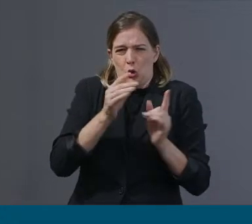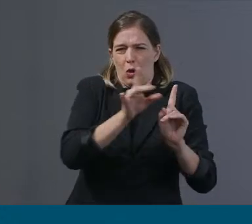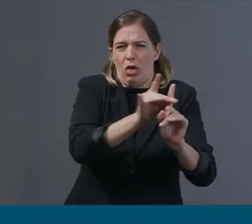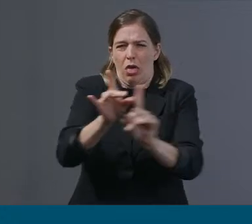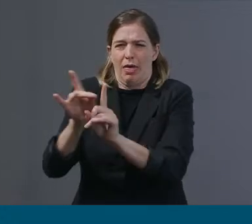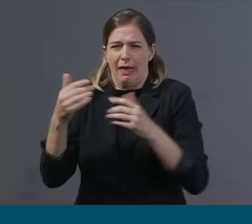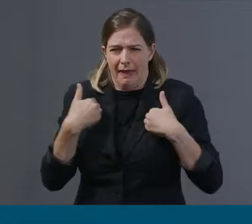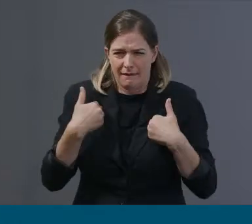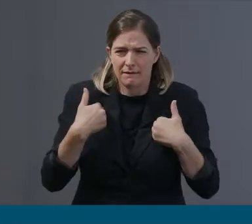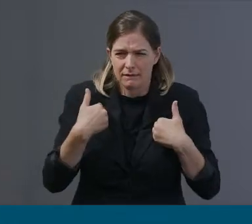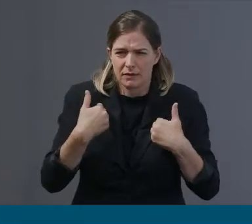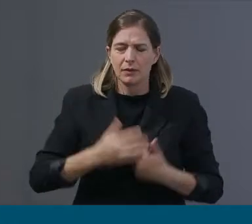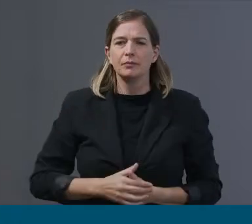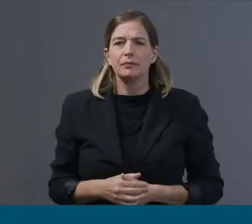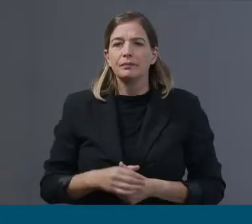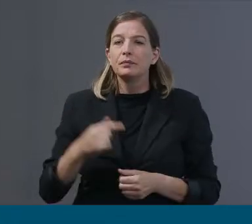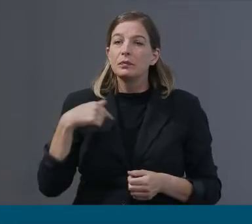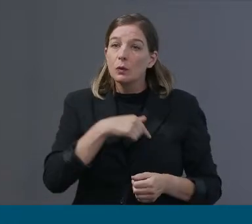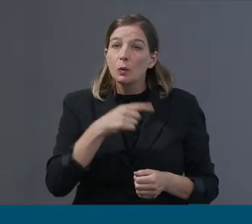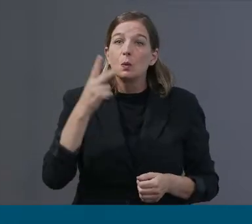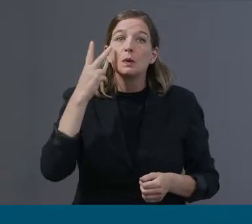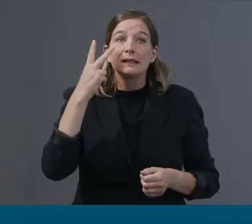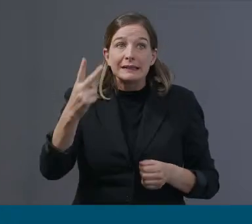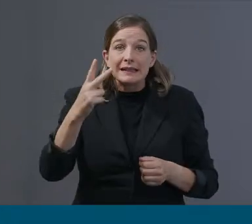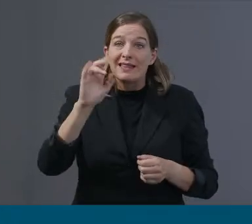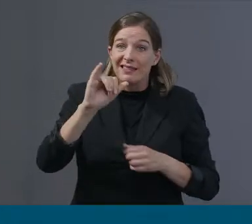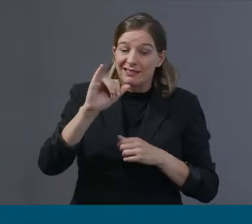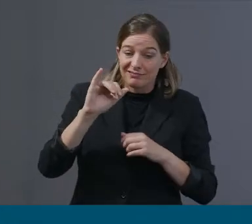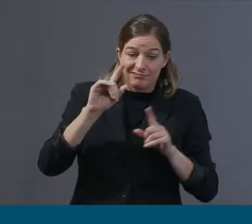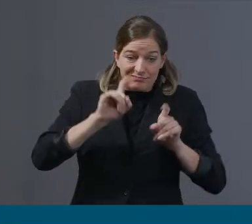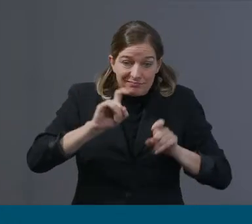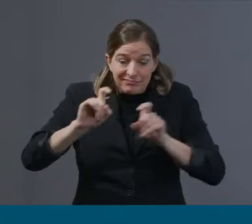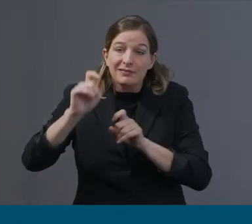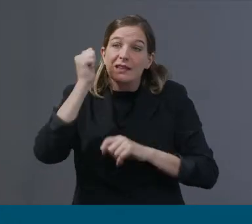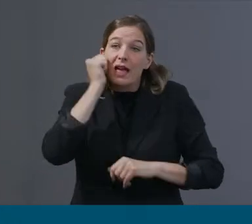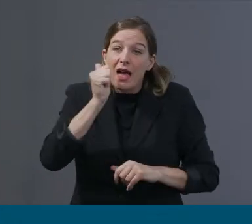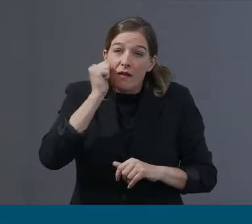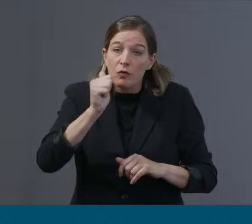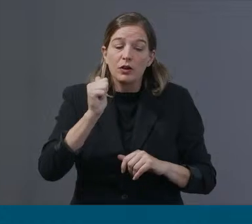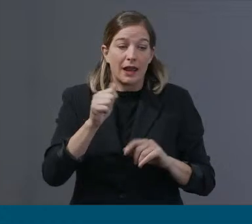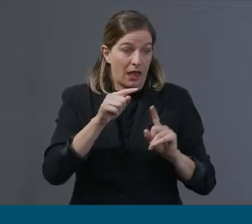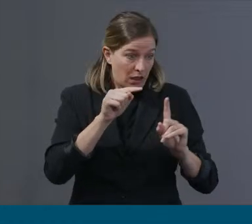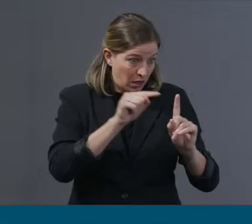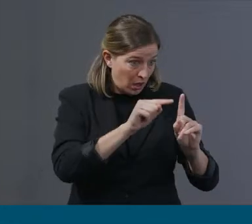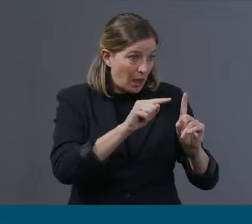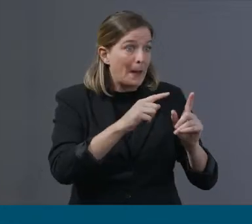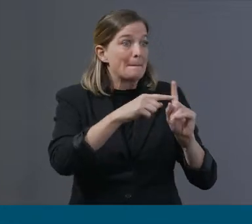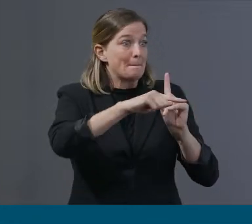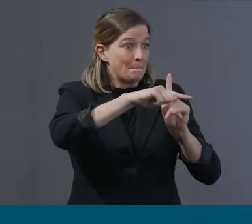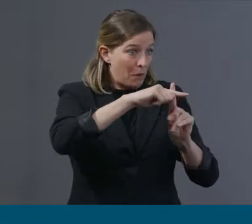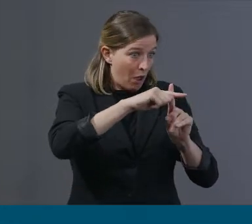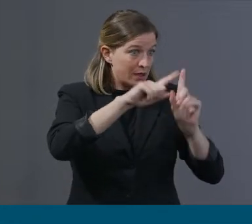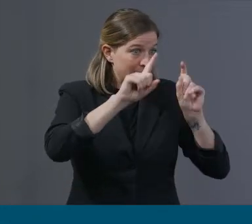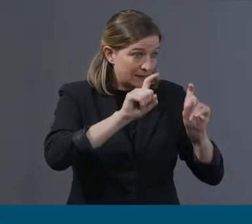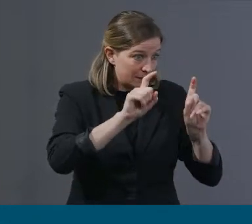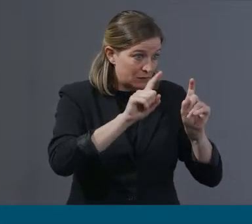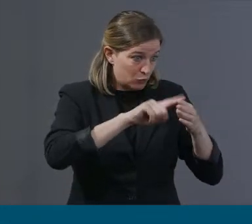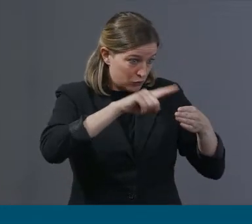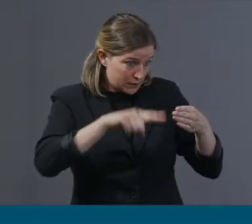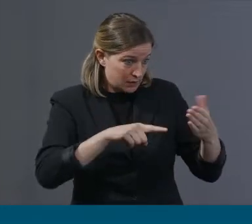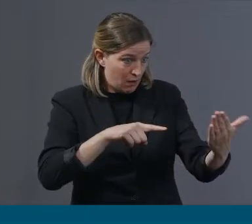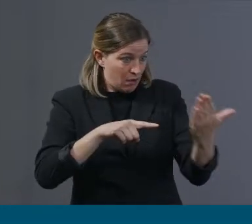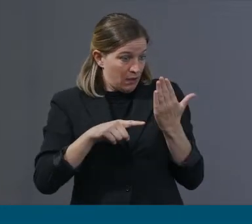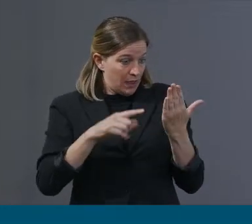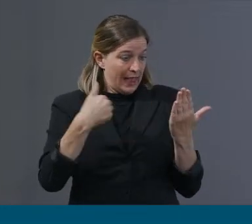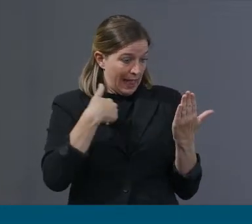on a daily basis and we get a positive case, it allows us to contact trace where that case may